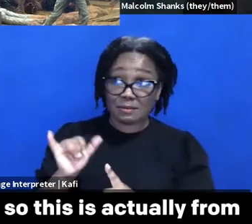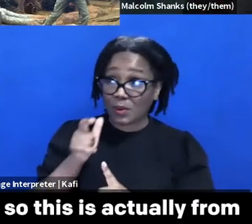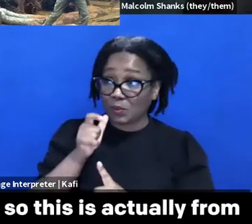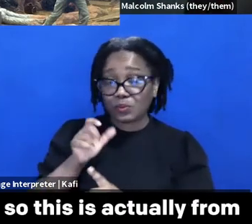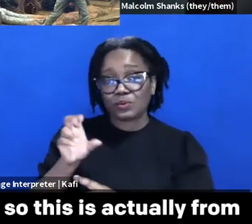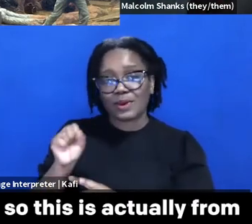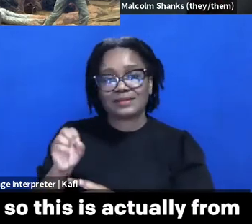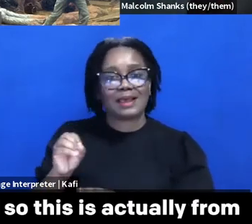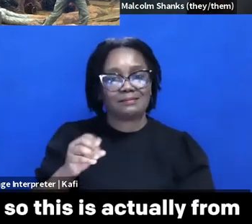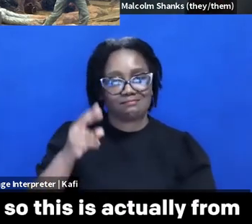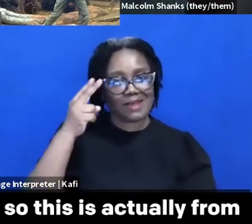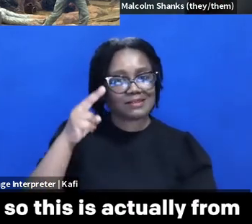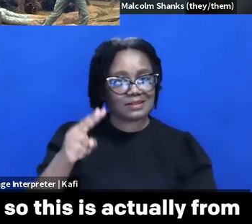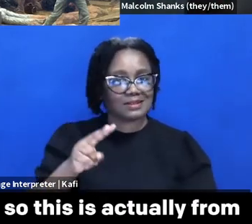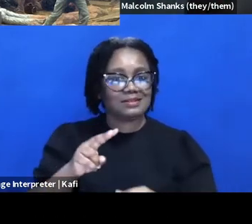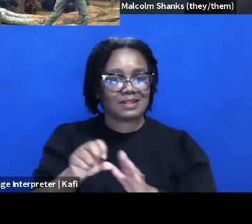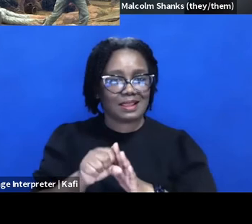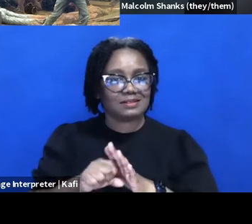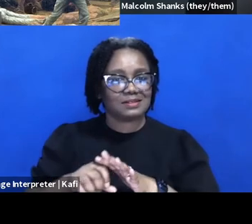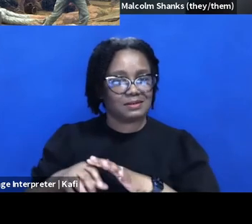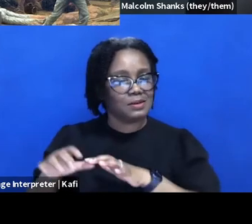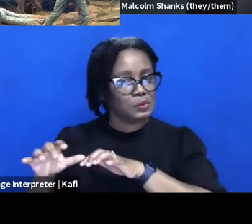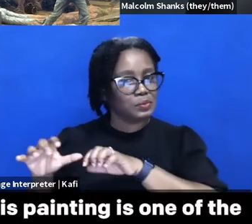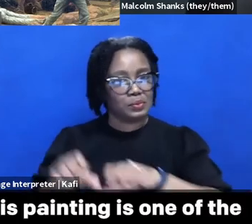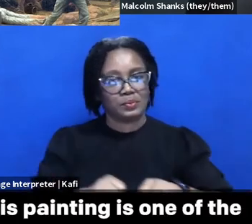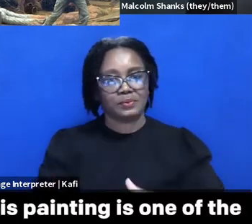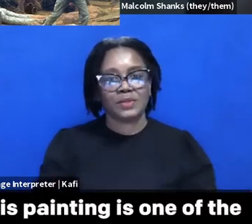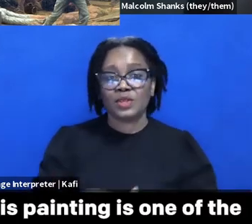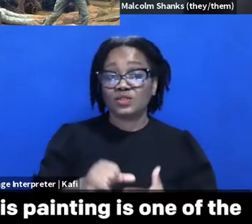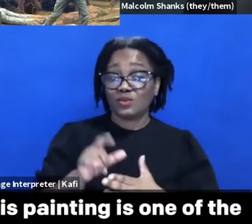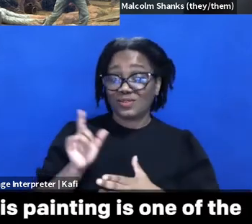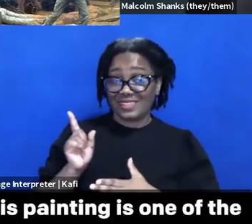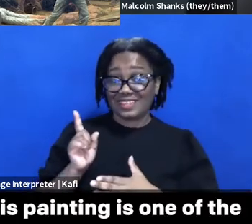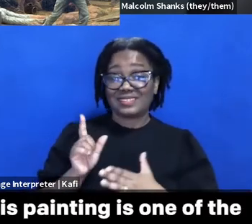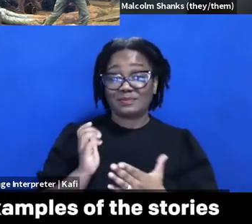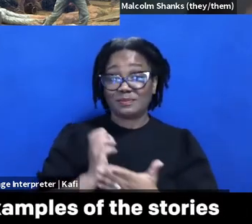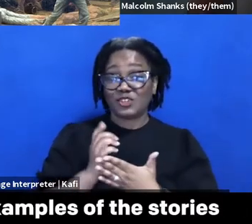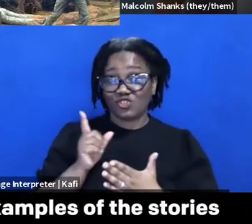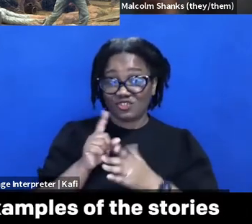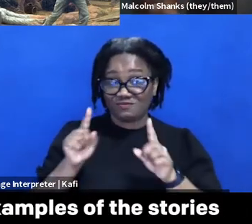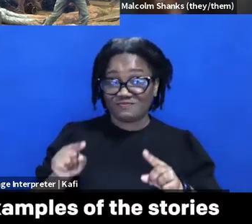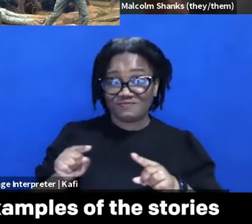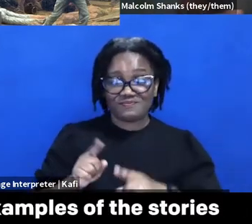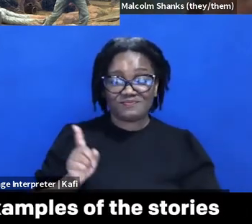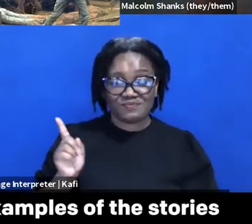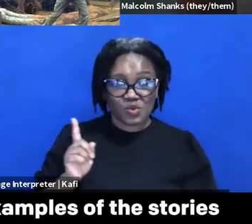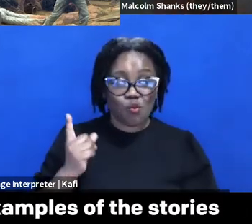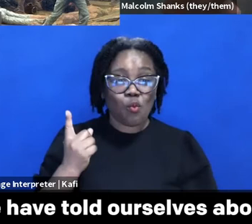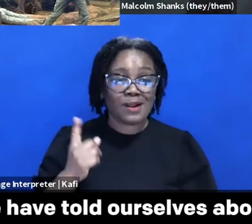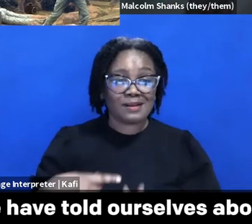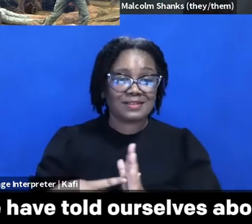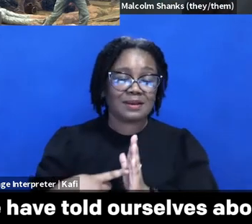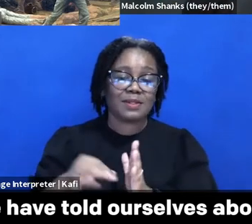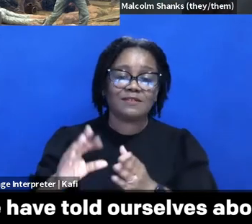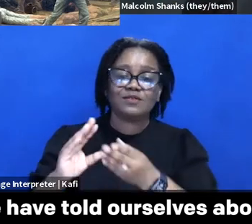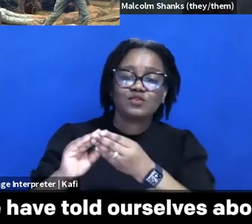naturalized. And so this is actually from this painting is one of the examples of the stories